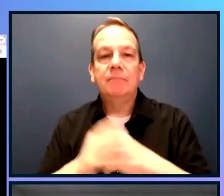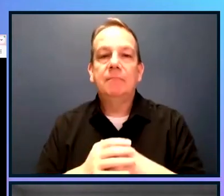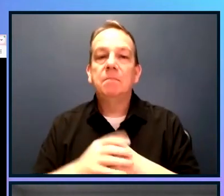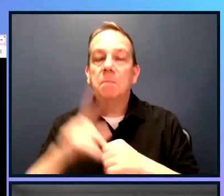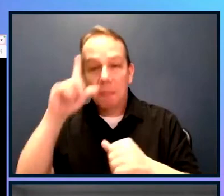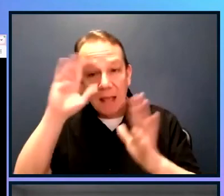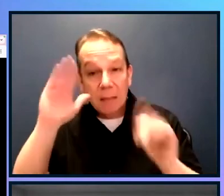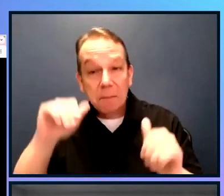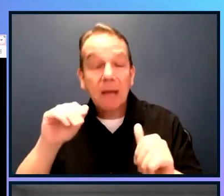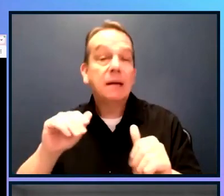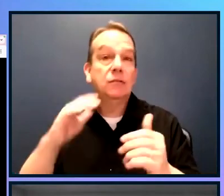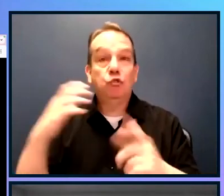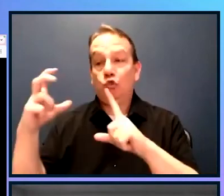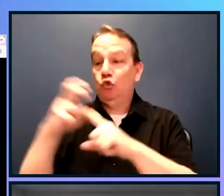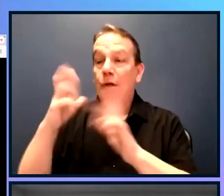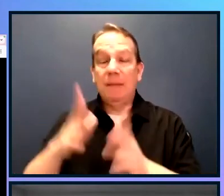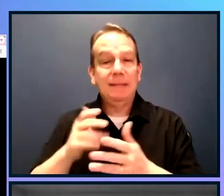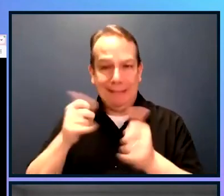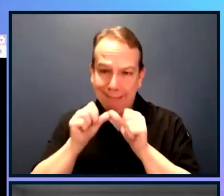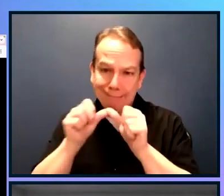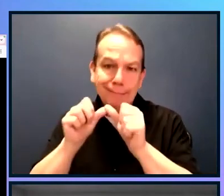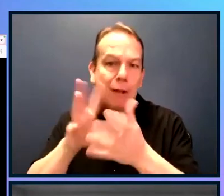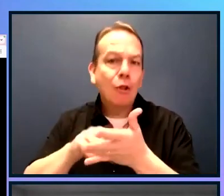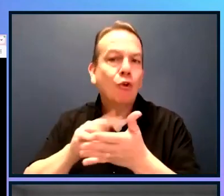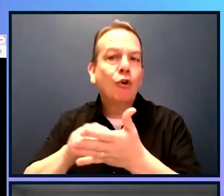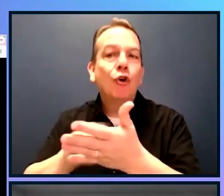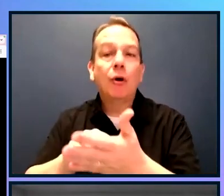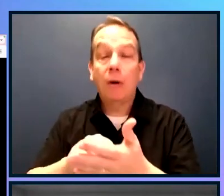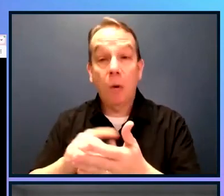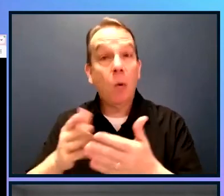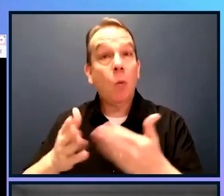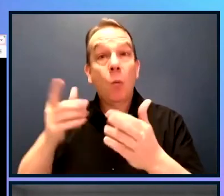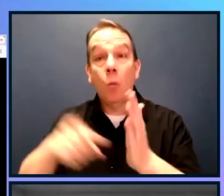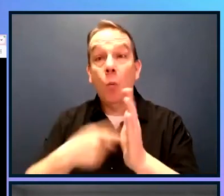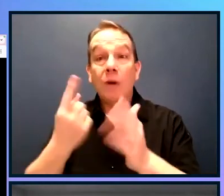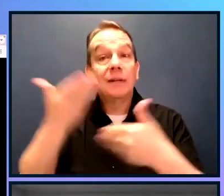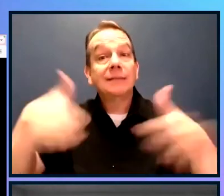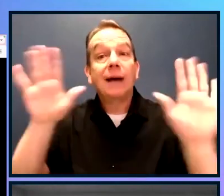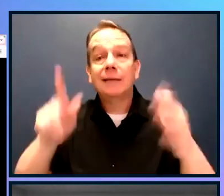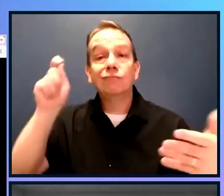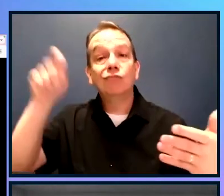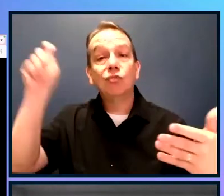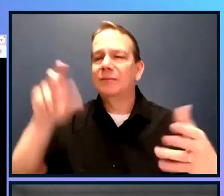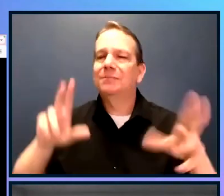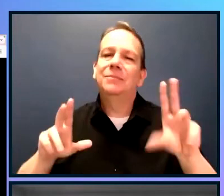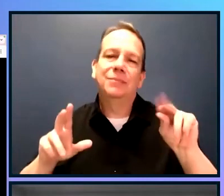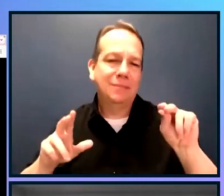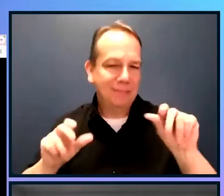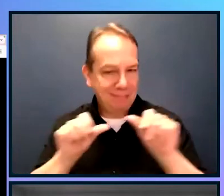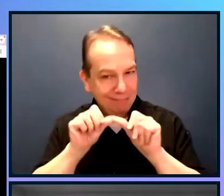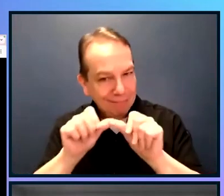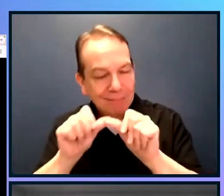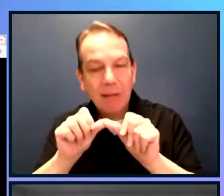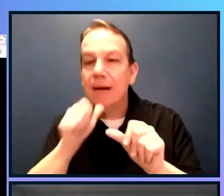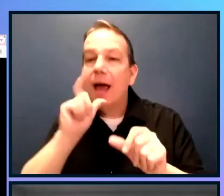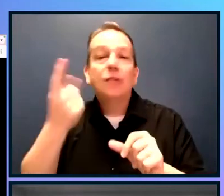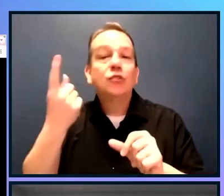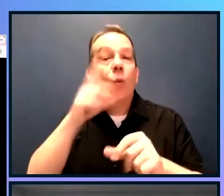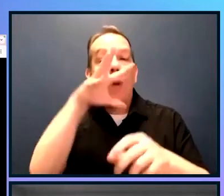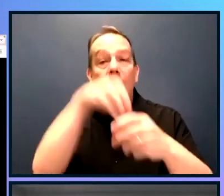their learning with office hours and other internal training opportunities at GitHub, but also external training